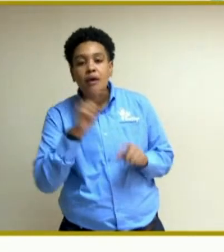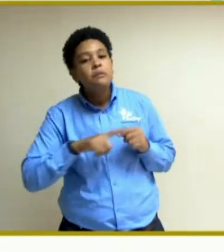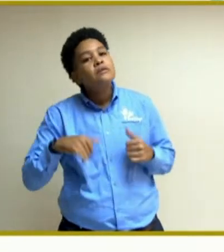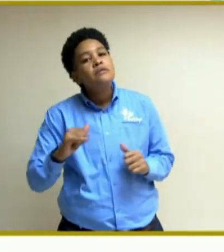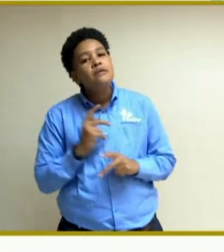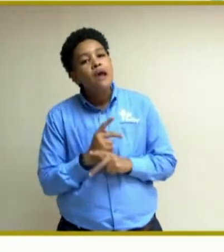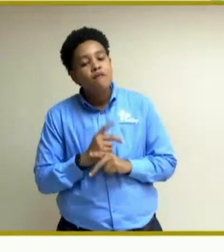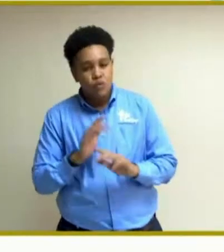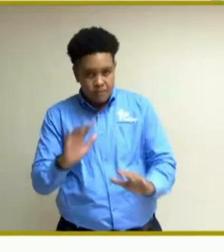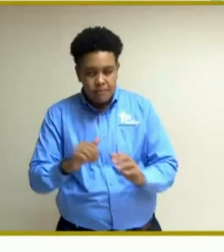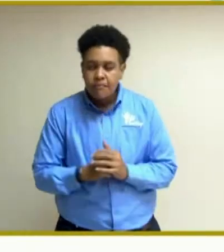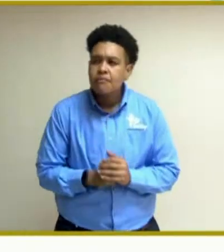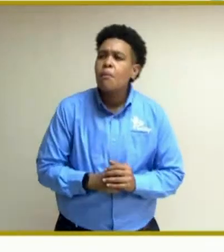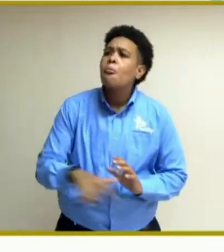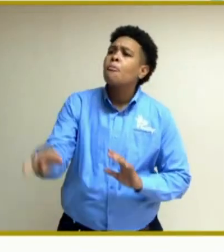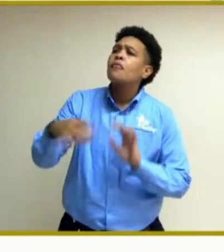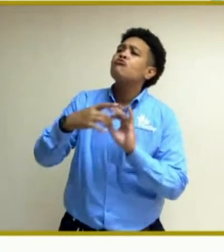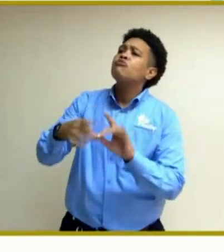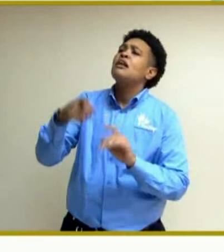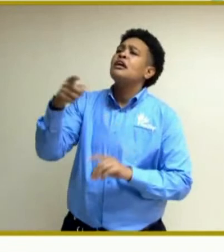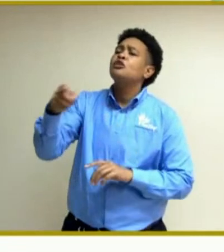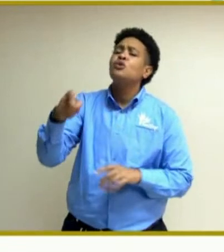With respect to